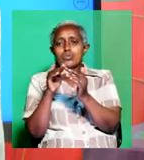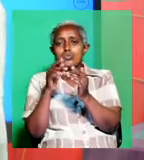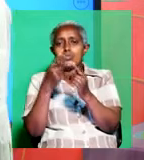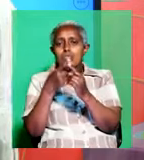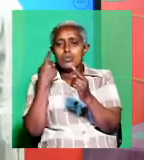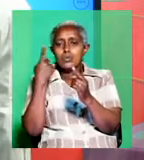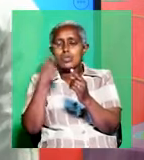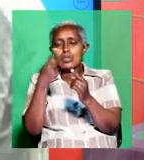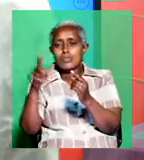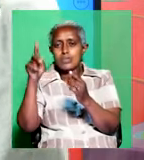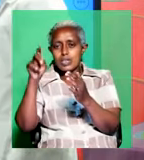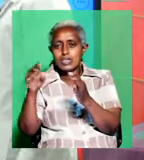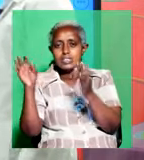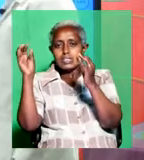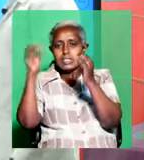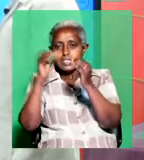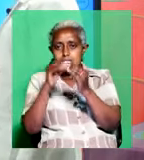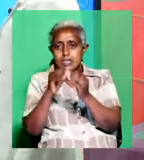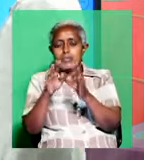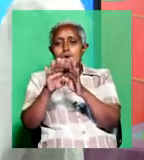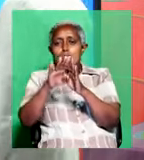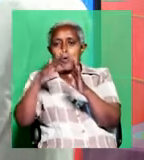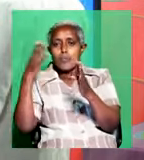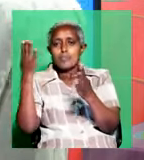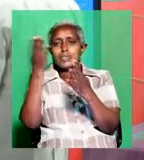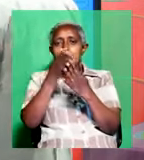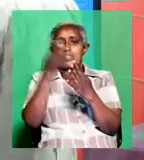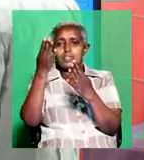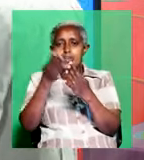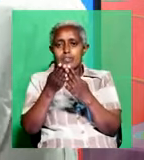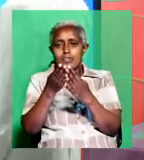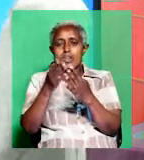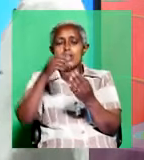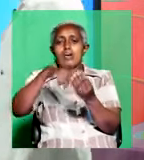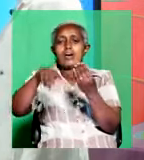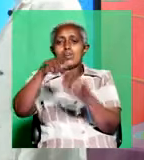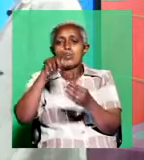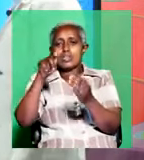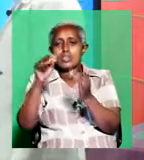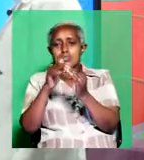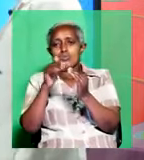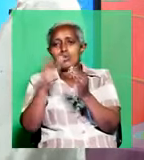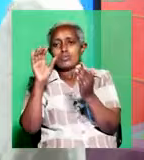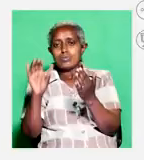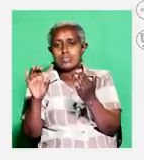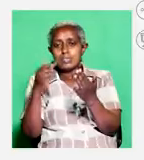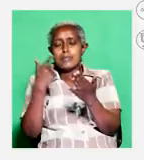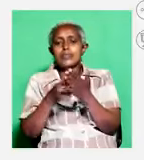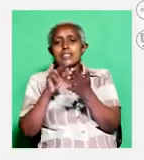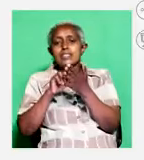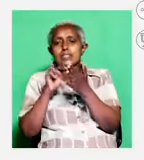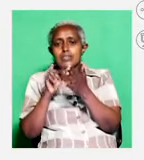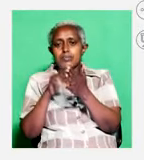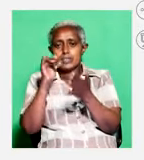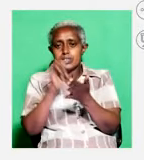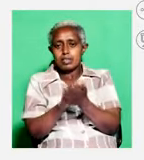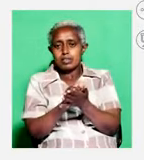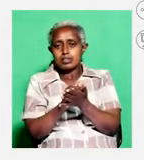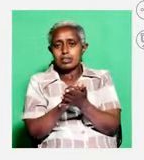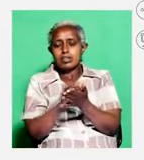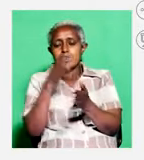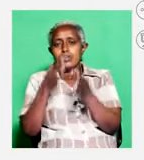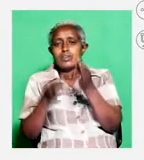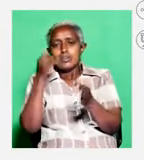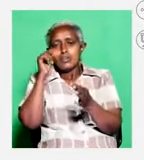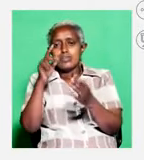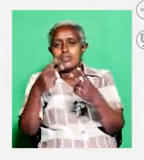for every x in some open interval around x equals to c. This means that if